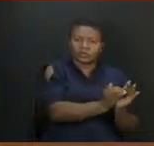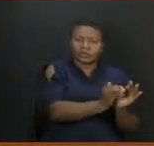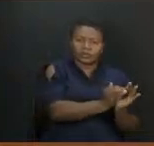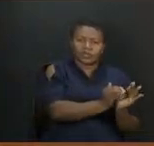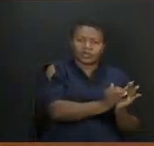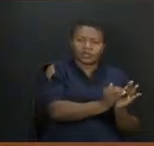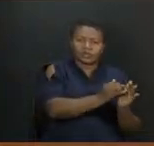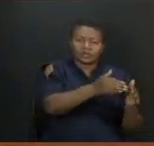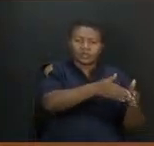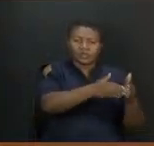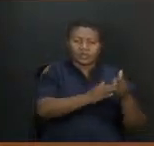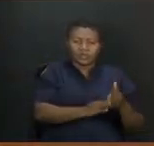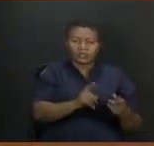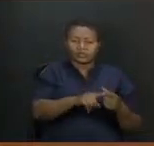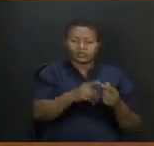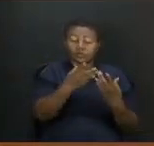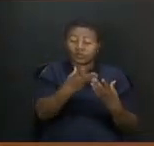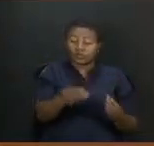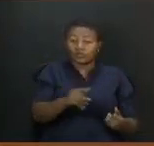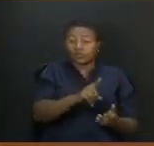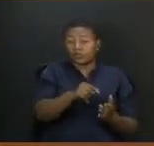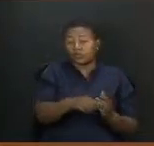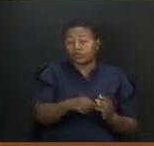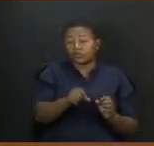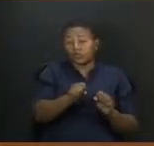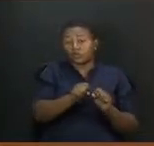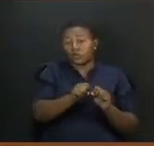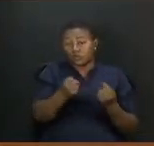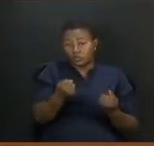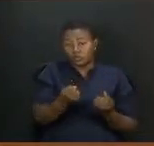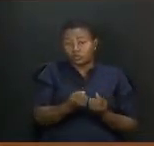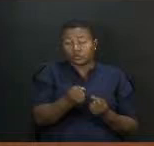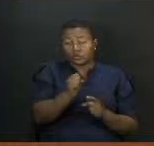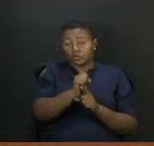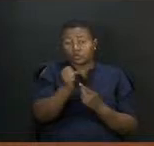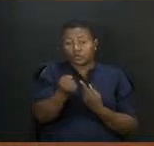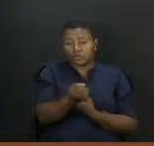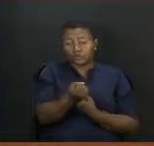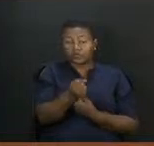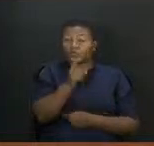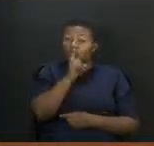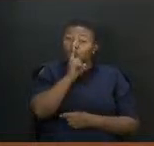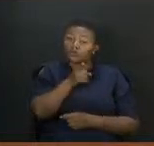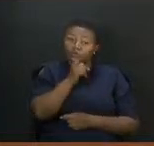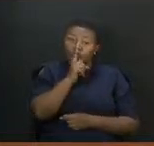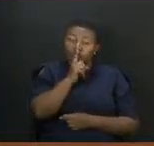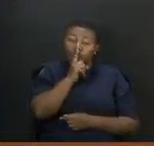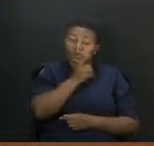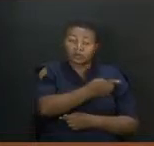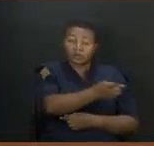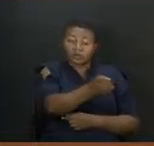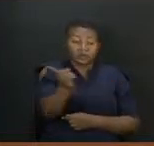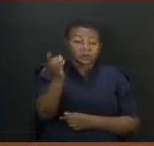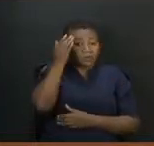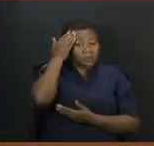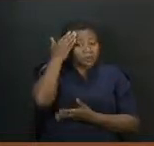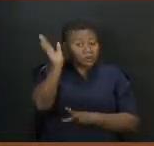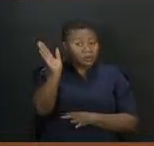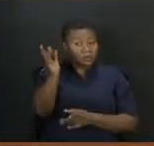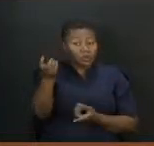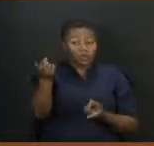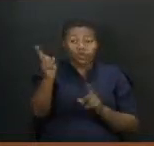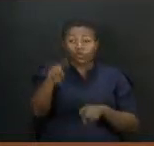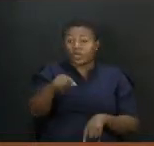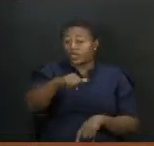address the situation. It is true, you may never know when a trader from your constituency will